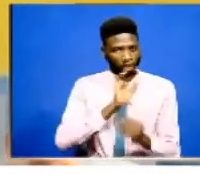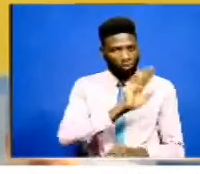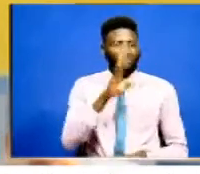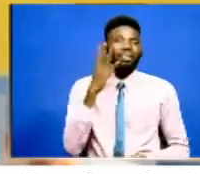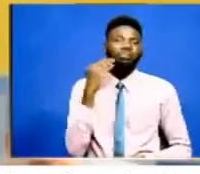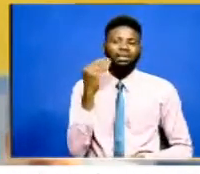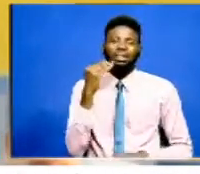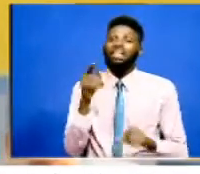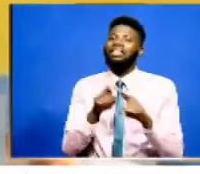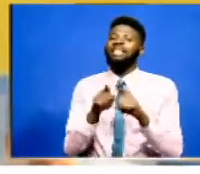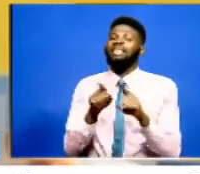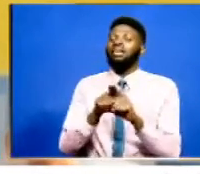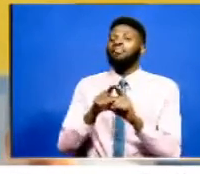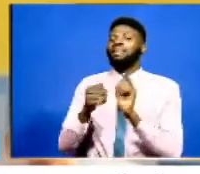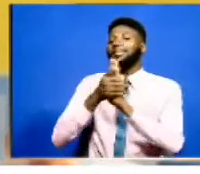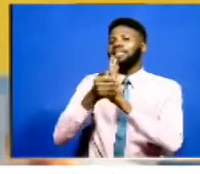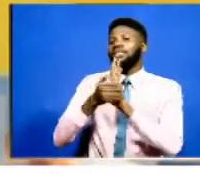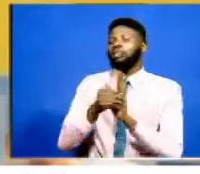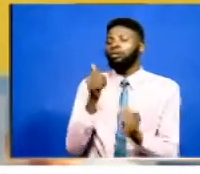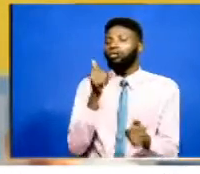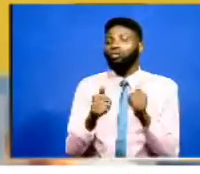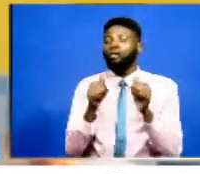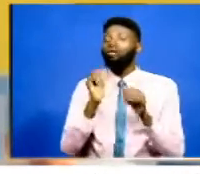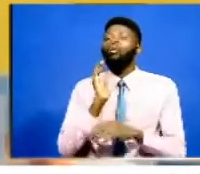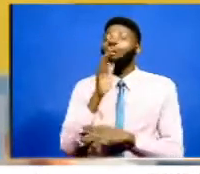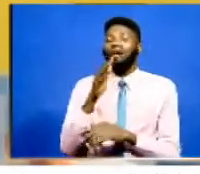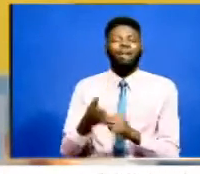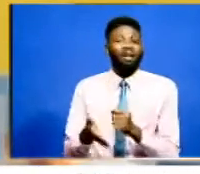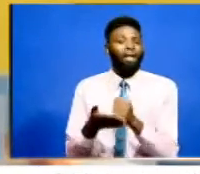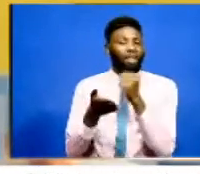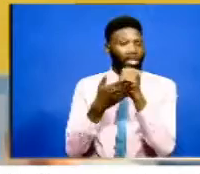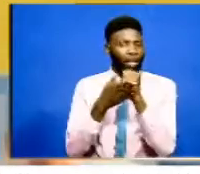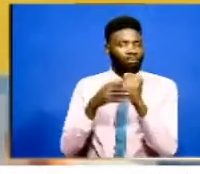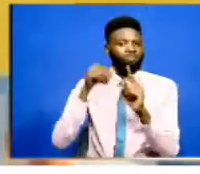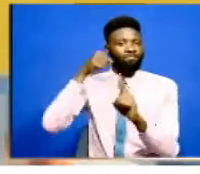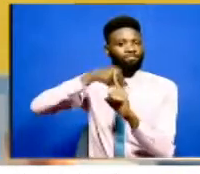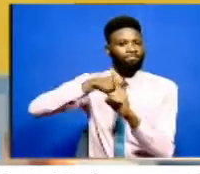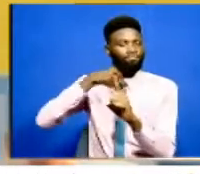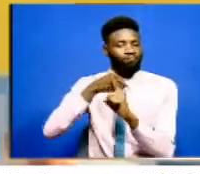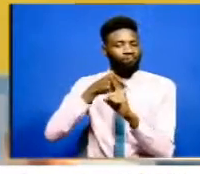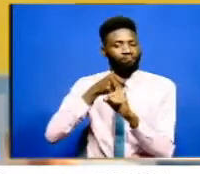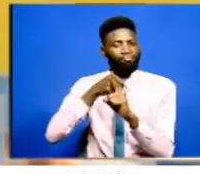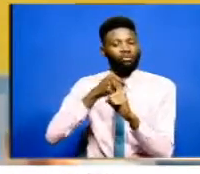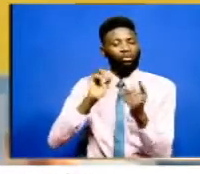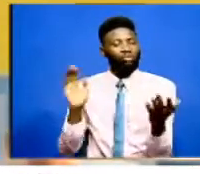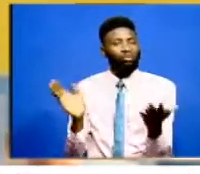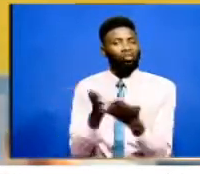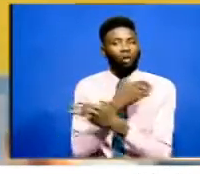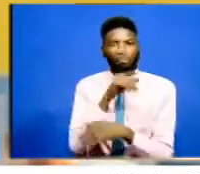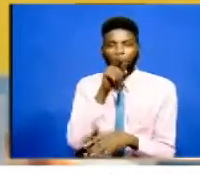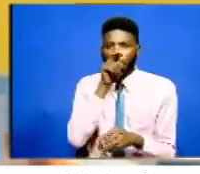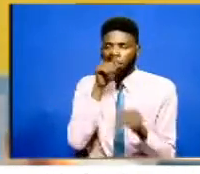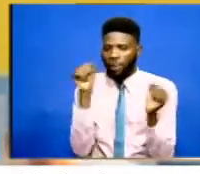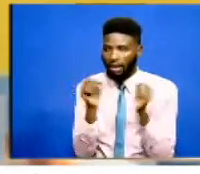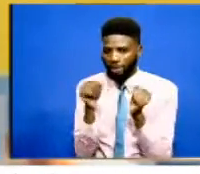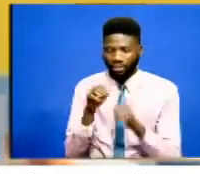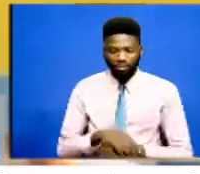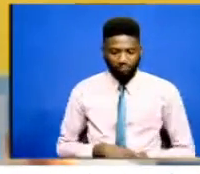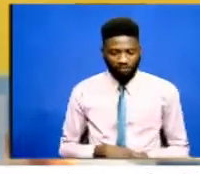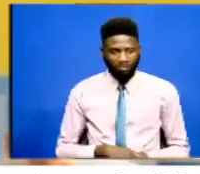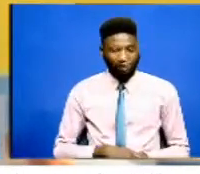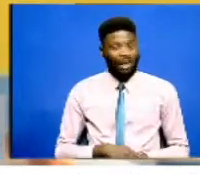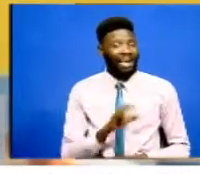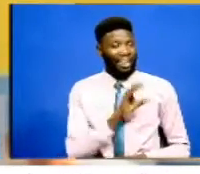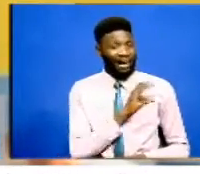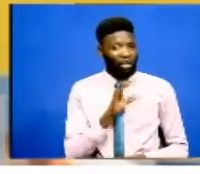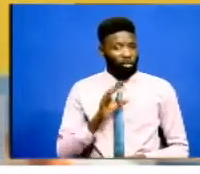capabilities that you contribute significantly to the fight against malaria. This council is